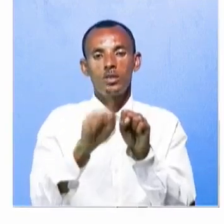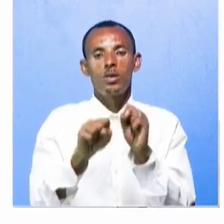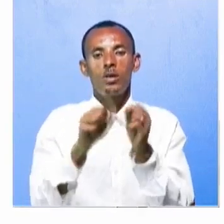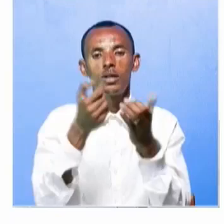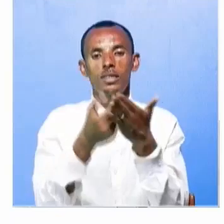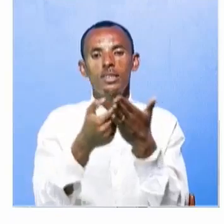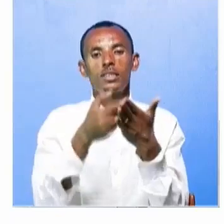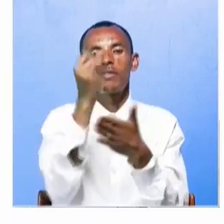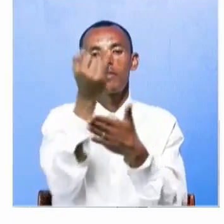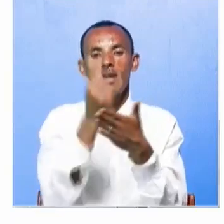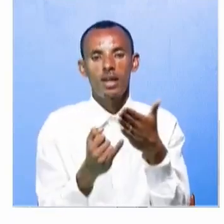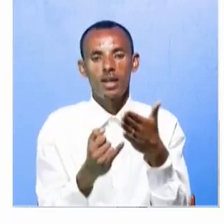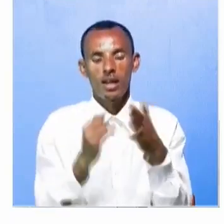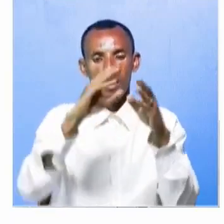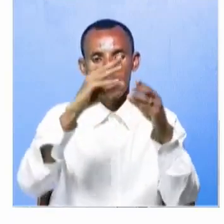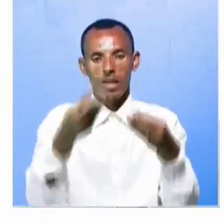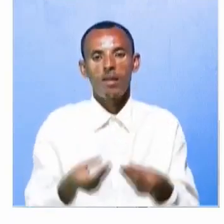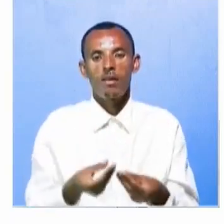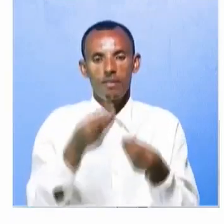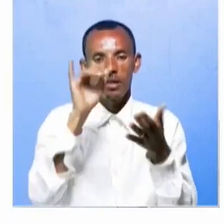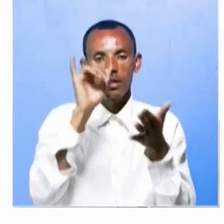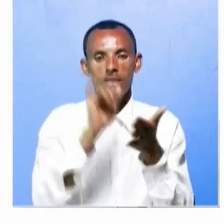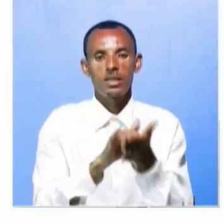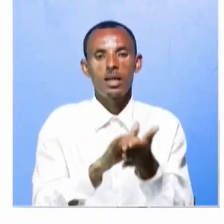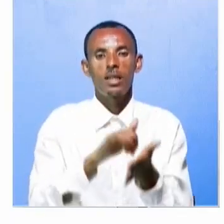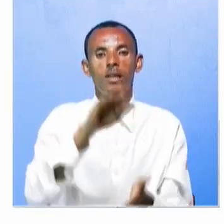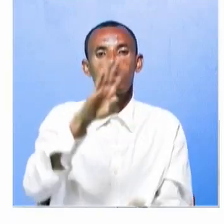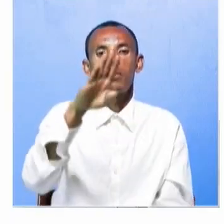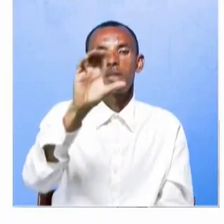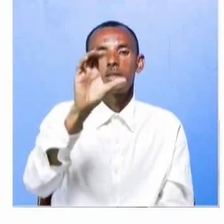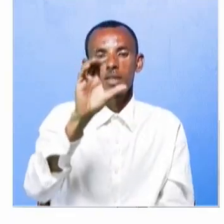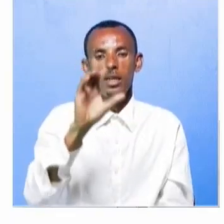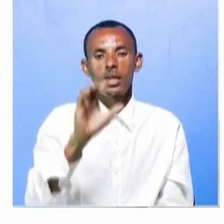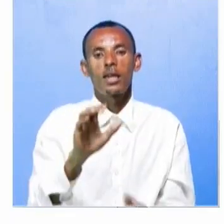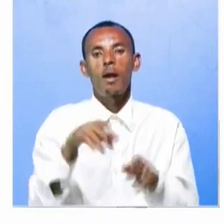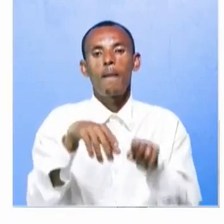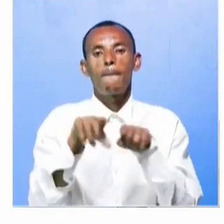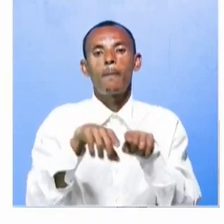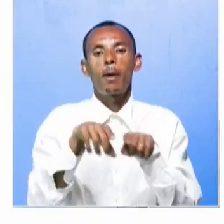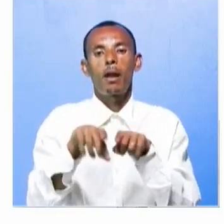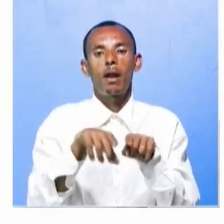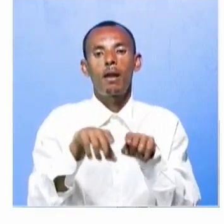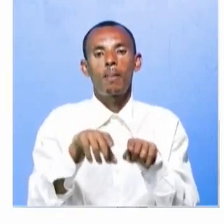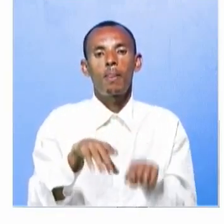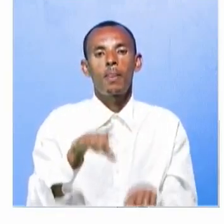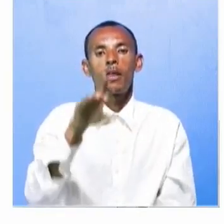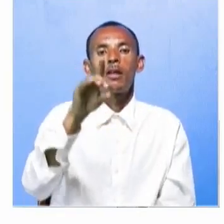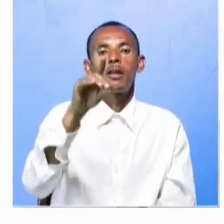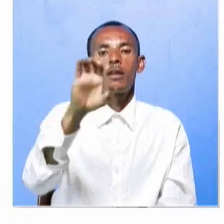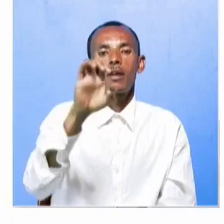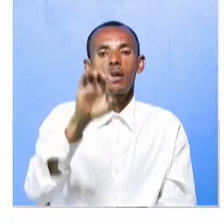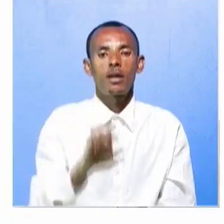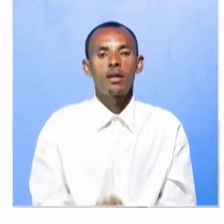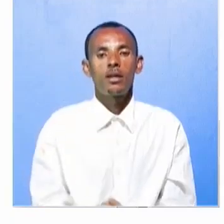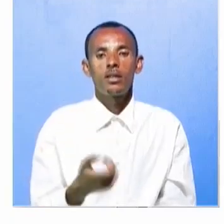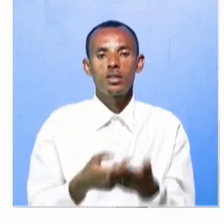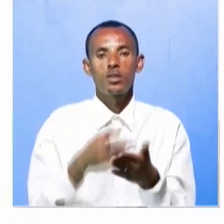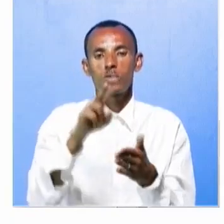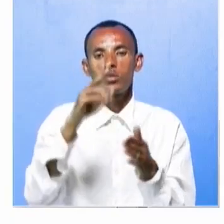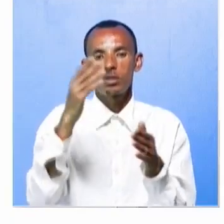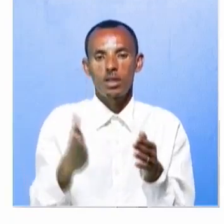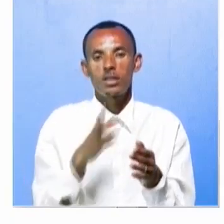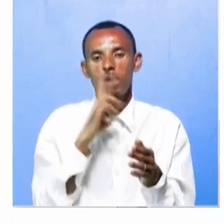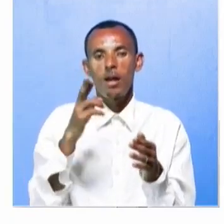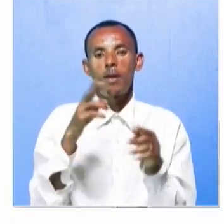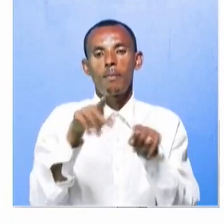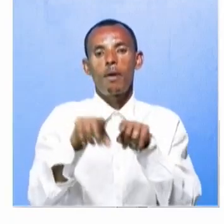this figure, it's given that BC is parallel to DE. Okay, these two sides are